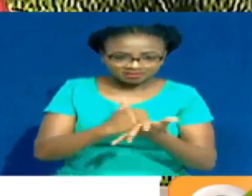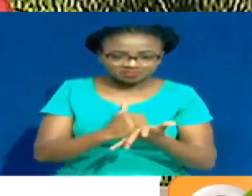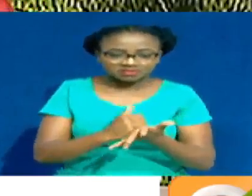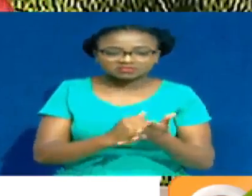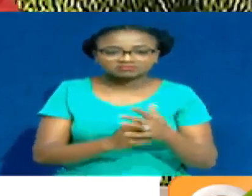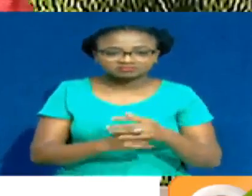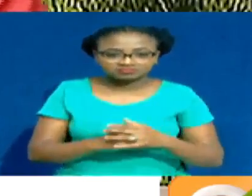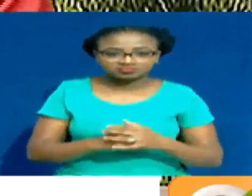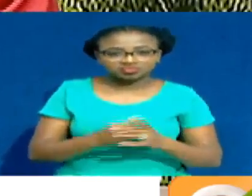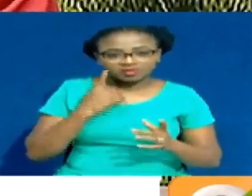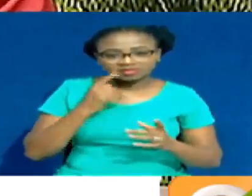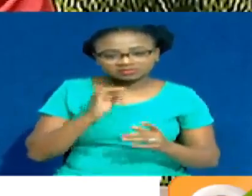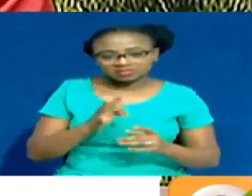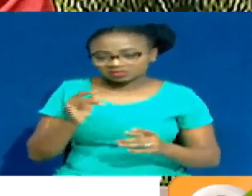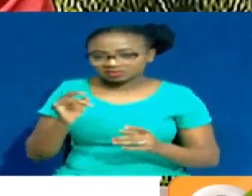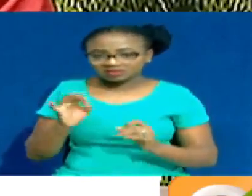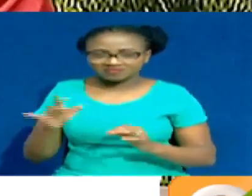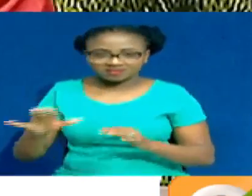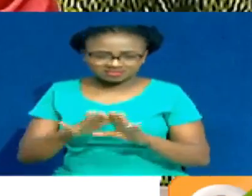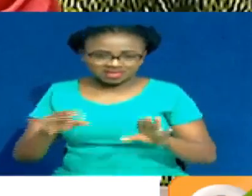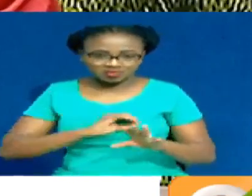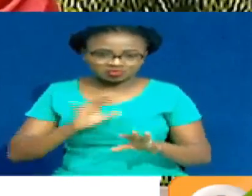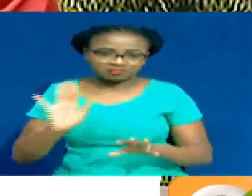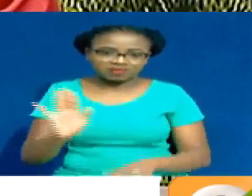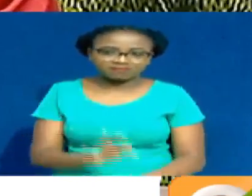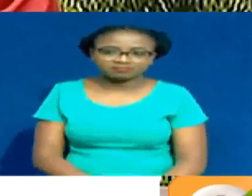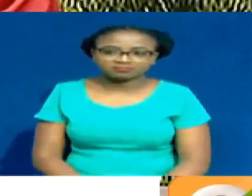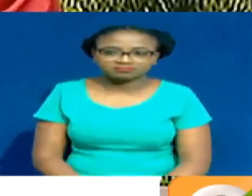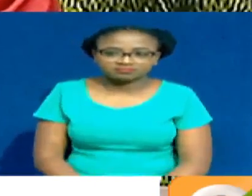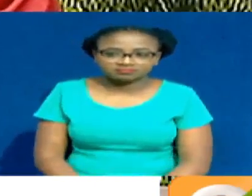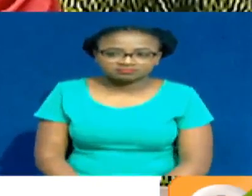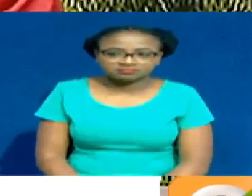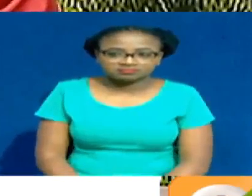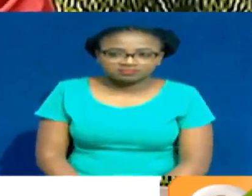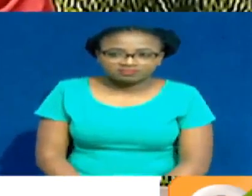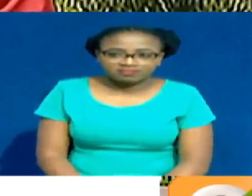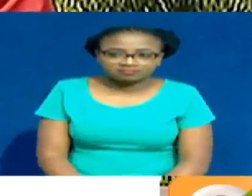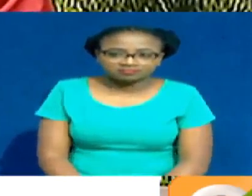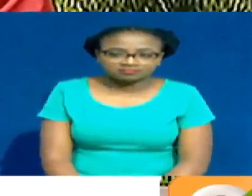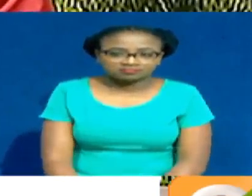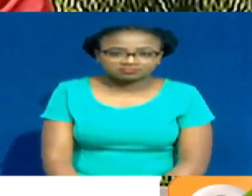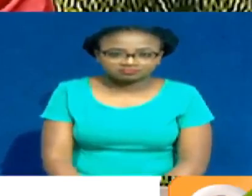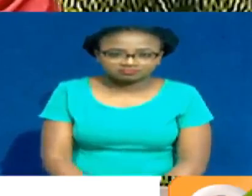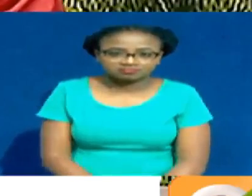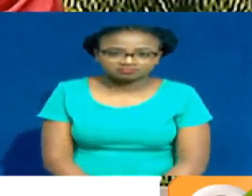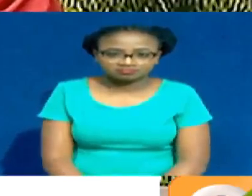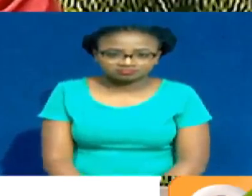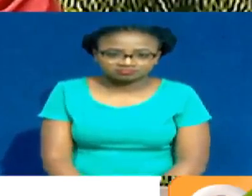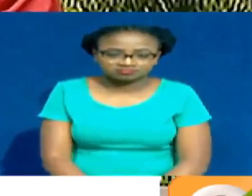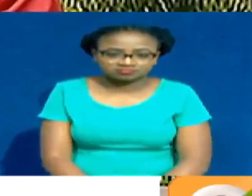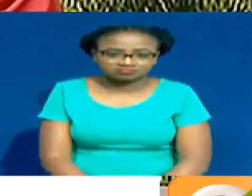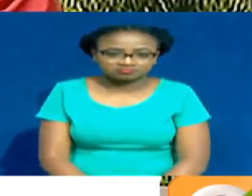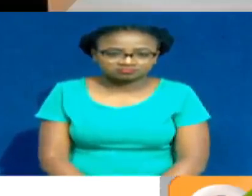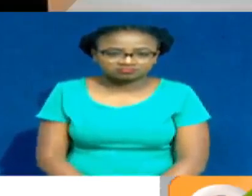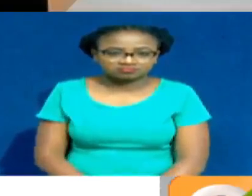other data sets whether the land actually belongs to you, Wahiga. So that is why we sometimes ask you to upload if your documentation is not